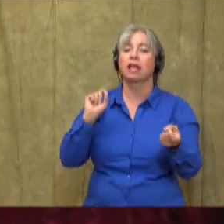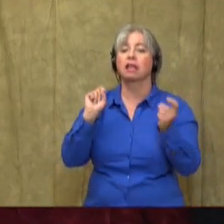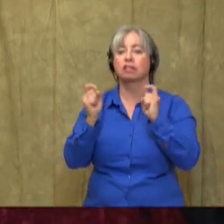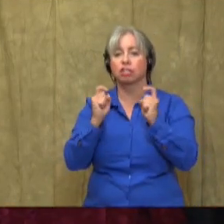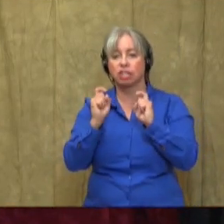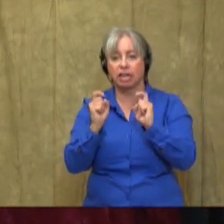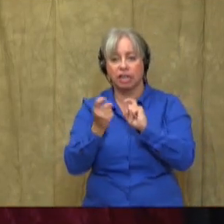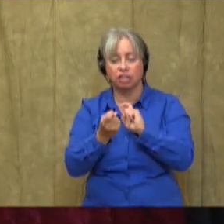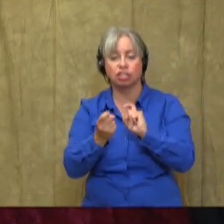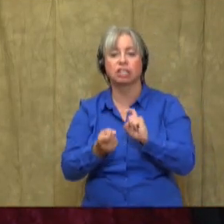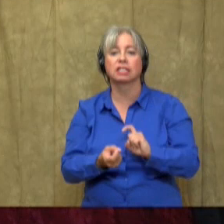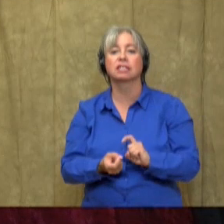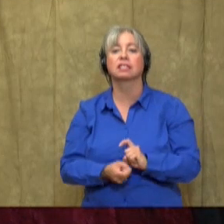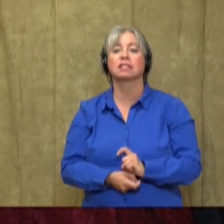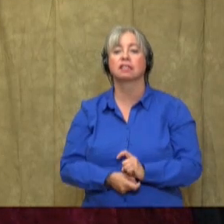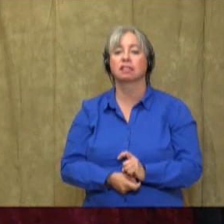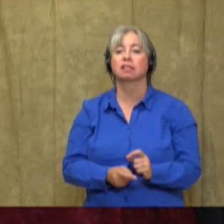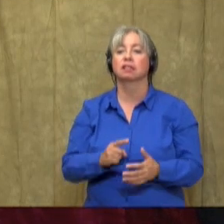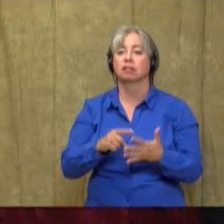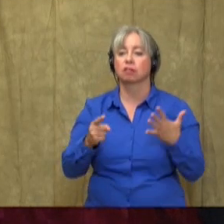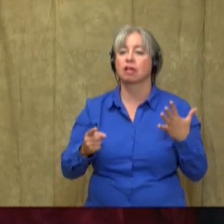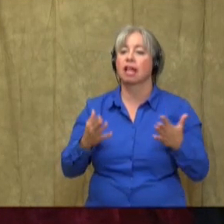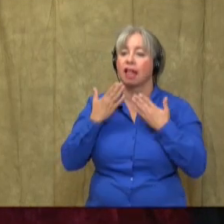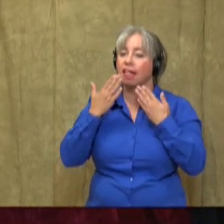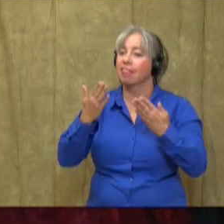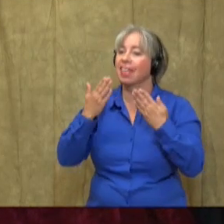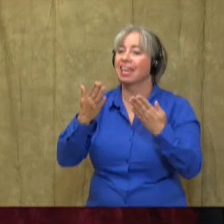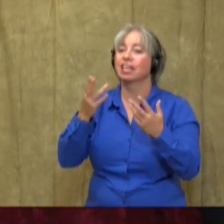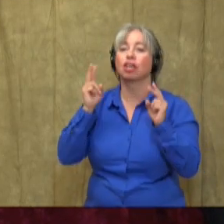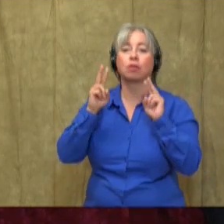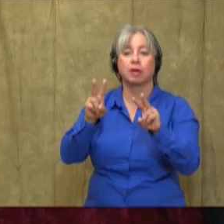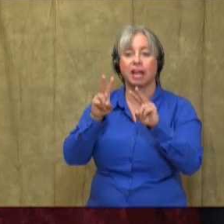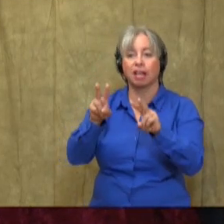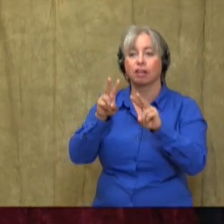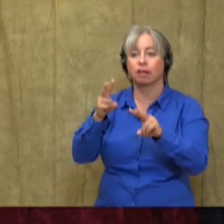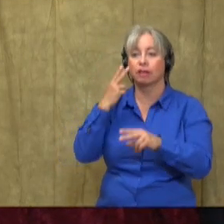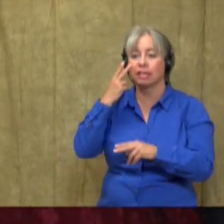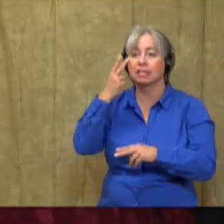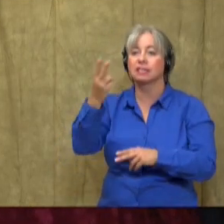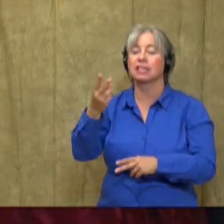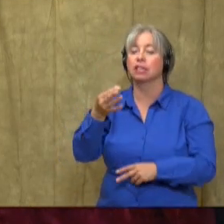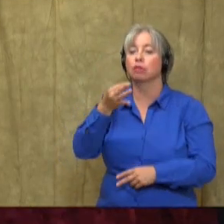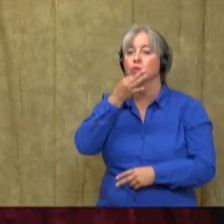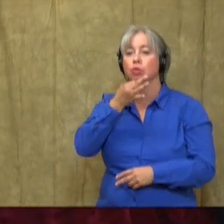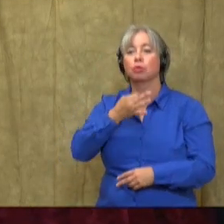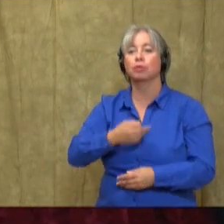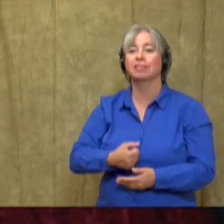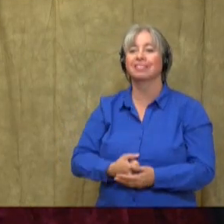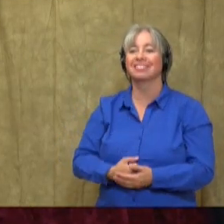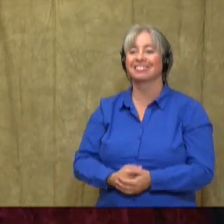that are going to be occurring during the Middle Ages. Thank you, and I look forward to seeing you again next week.